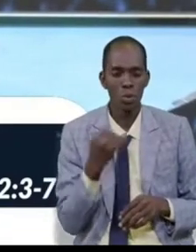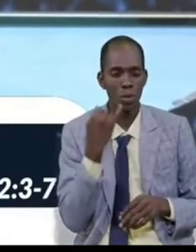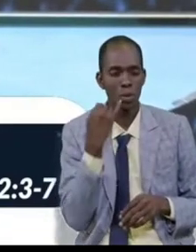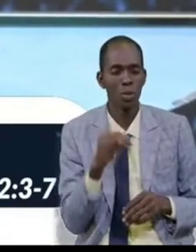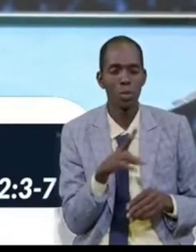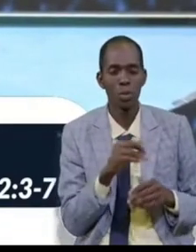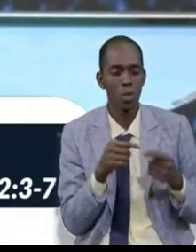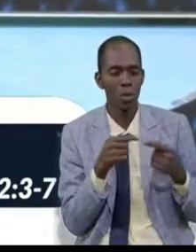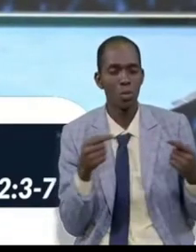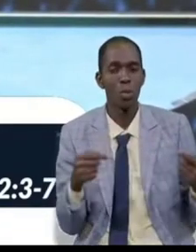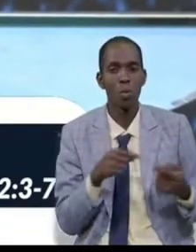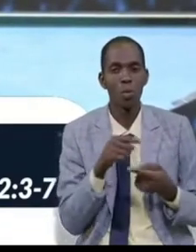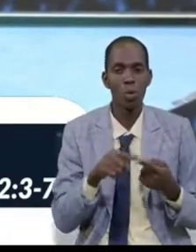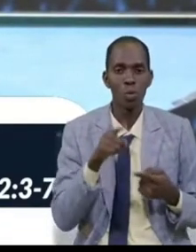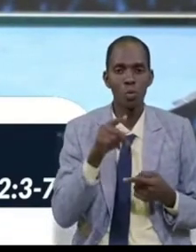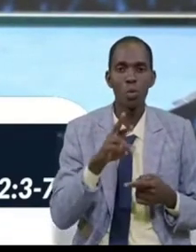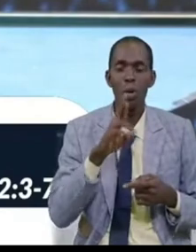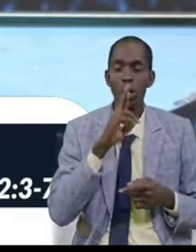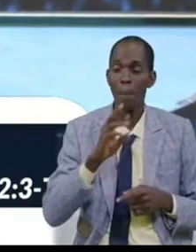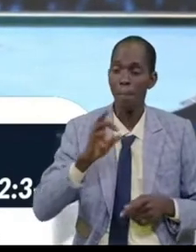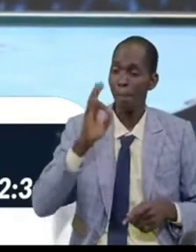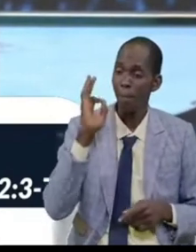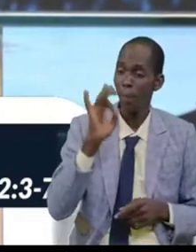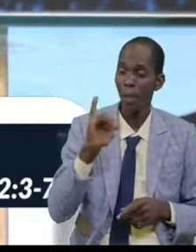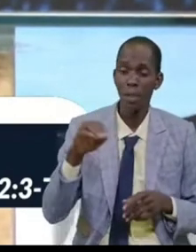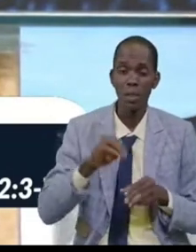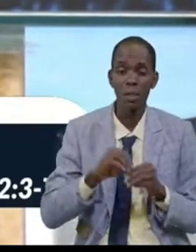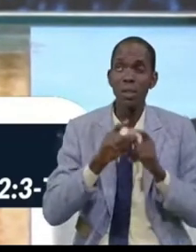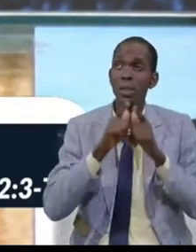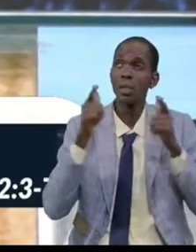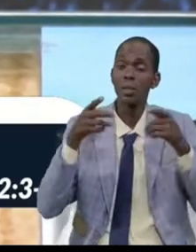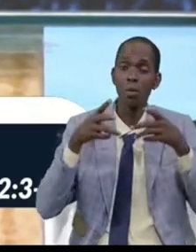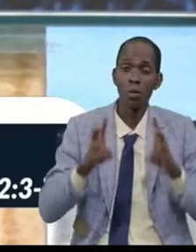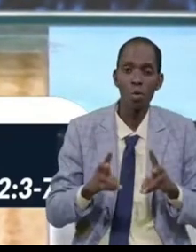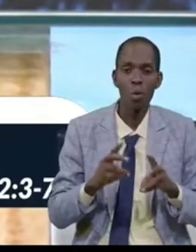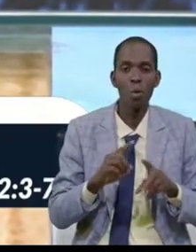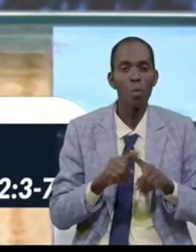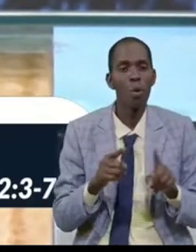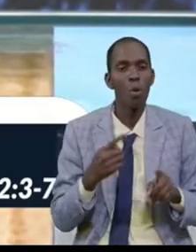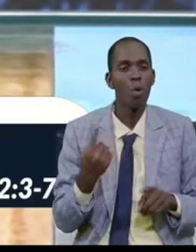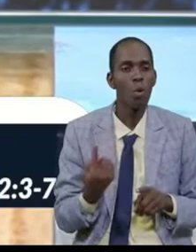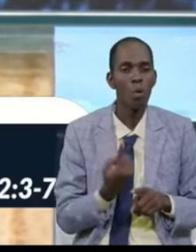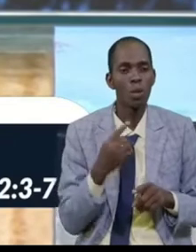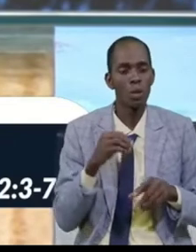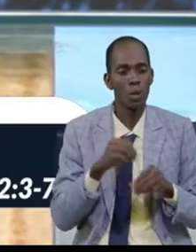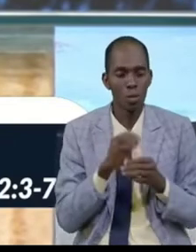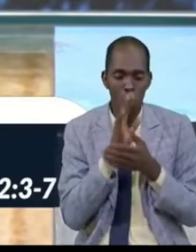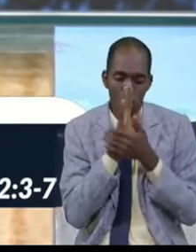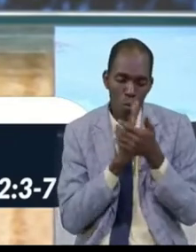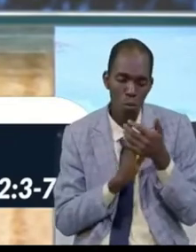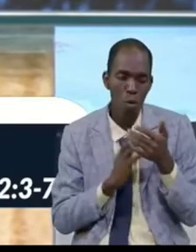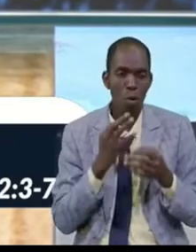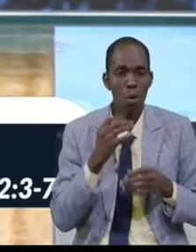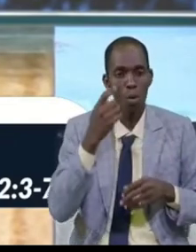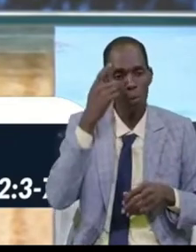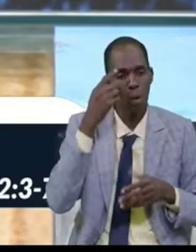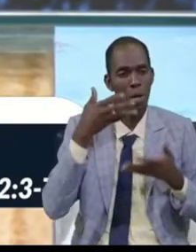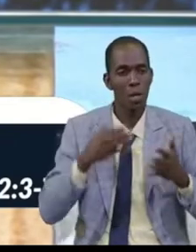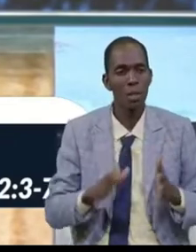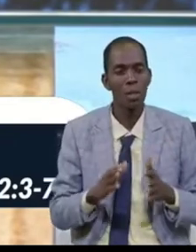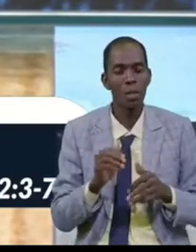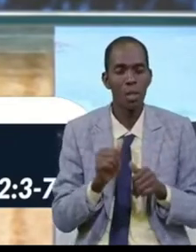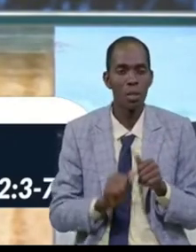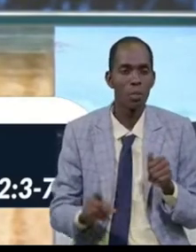are ministering in an excellent way, but only in lowliness of mind, let each